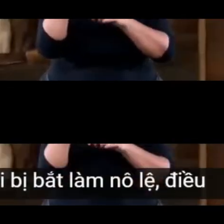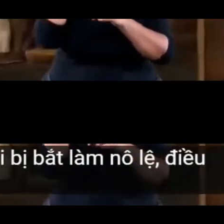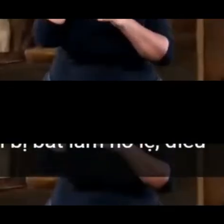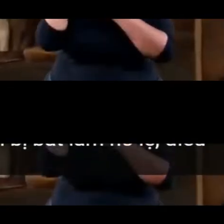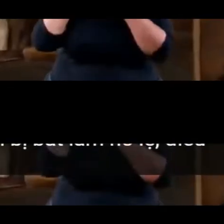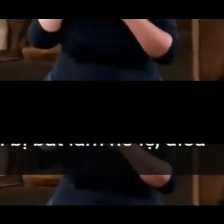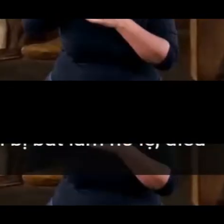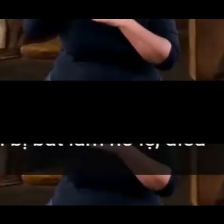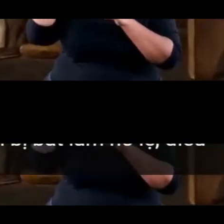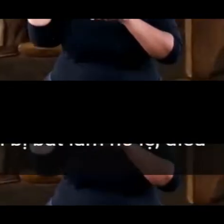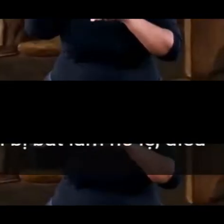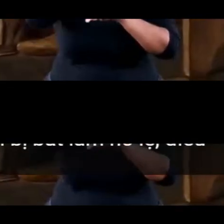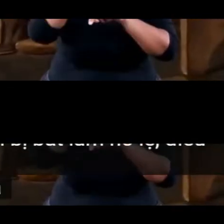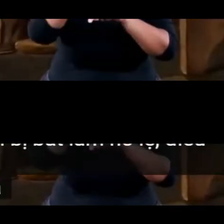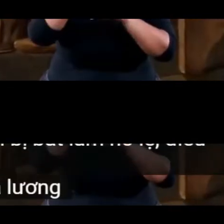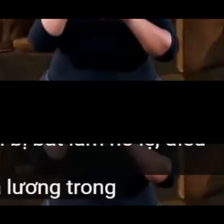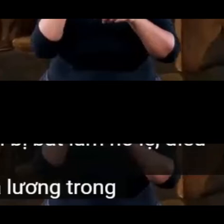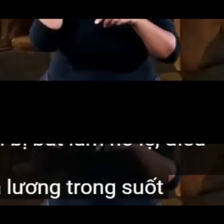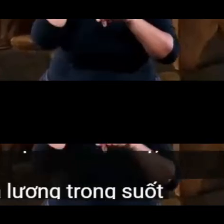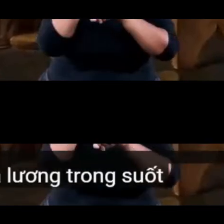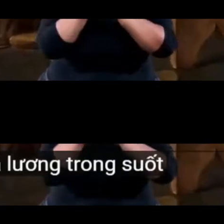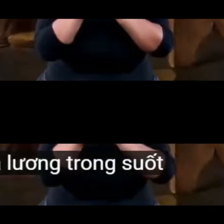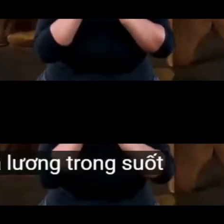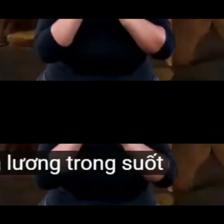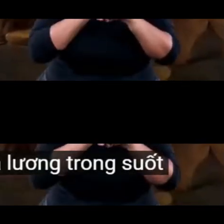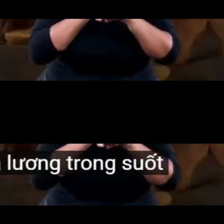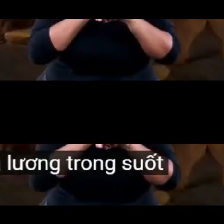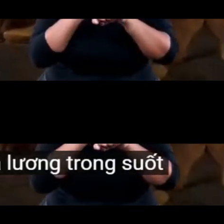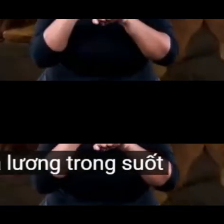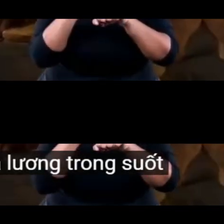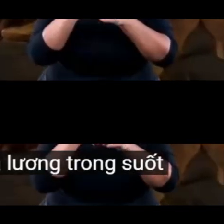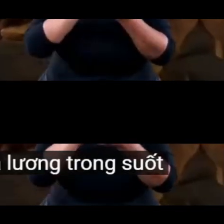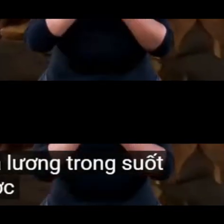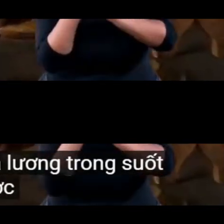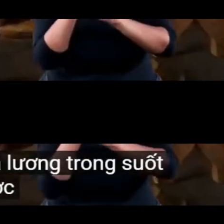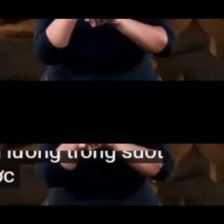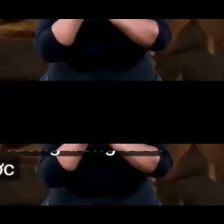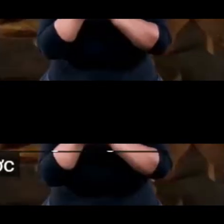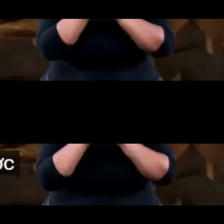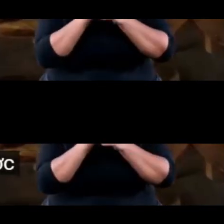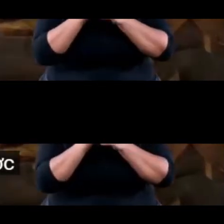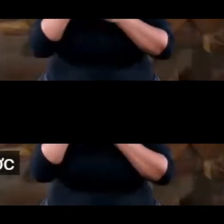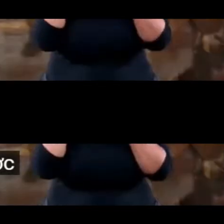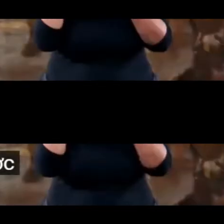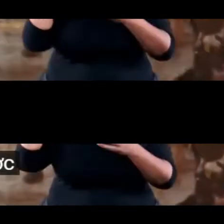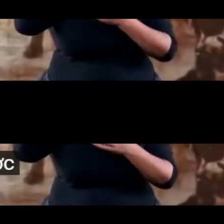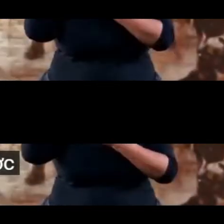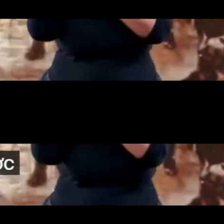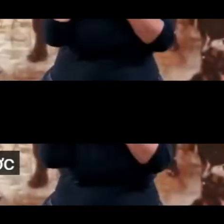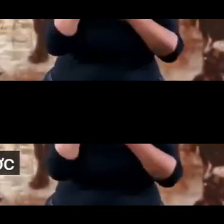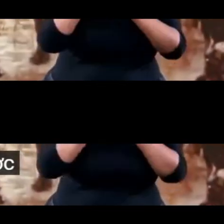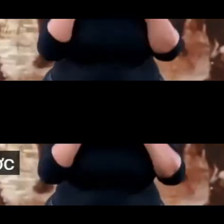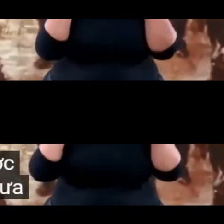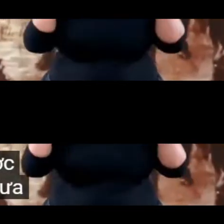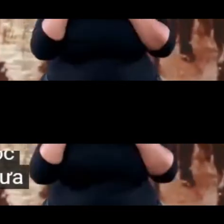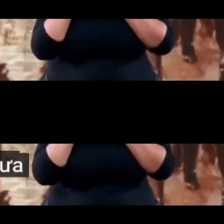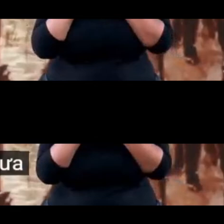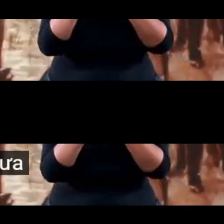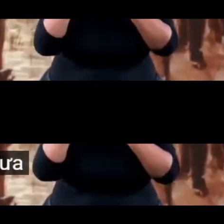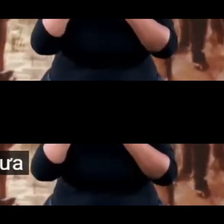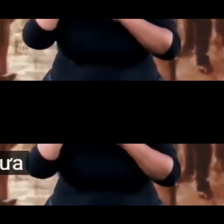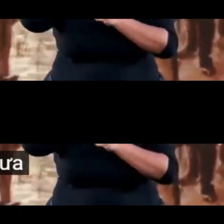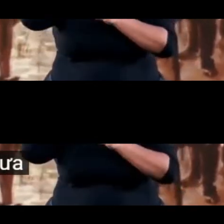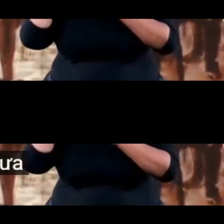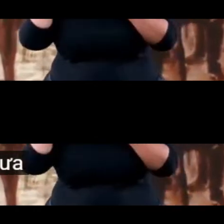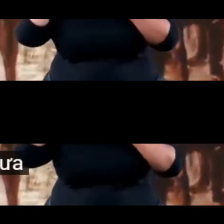which means they were unpaid servants for the rest of their lives. These people were called slaves. Many of them were brought on a